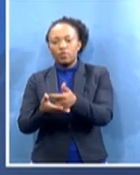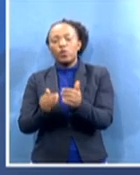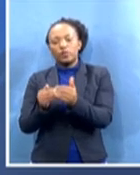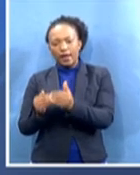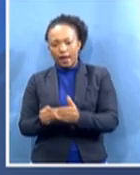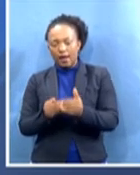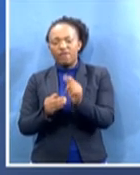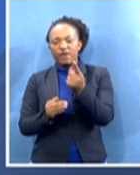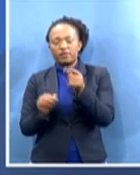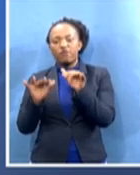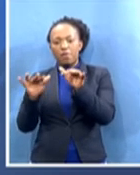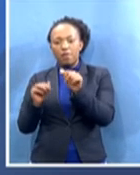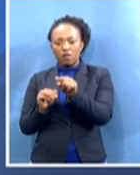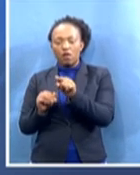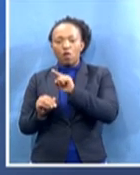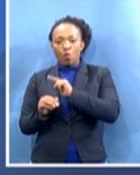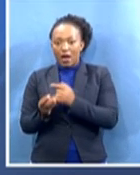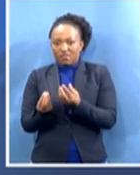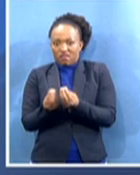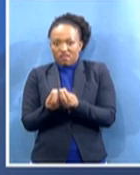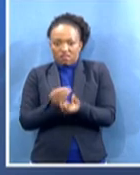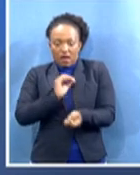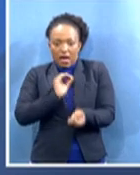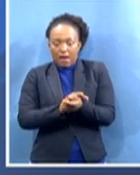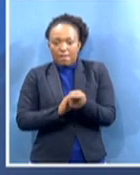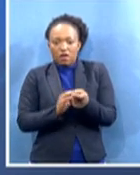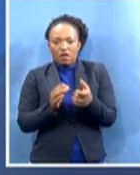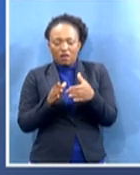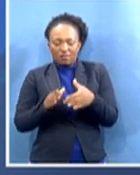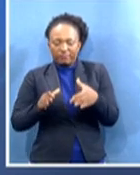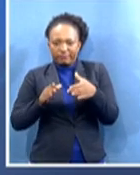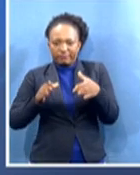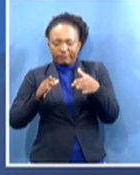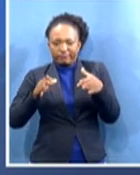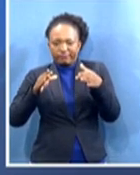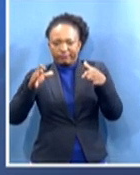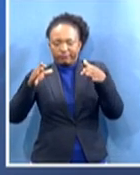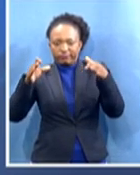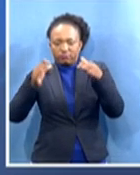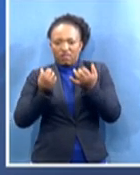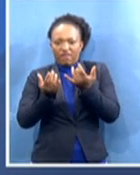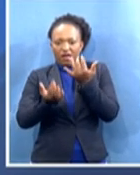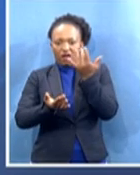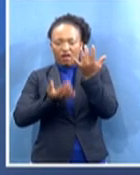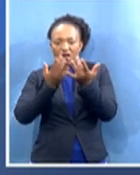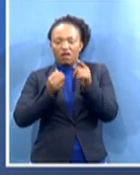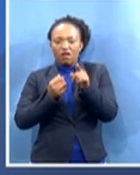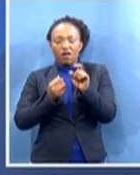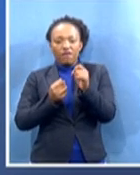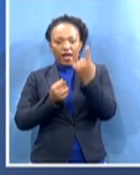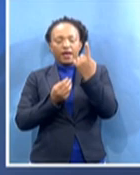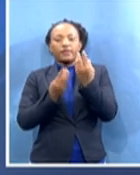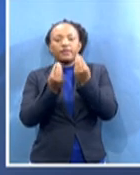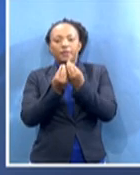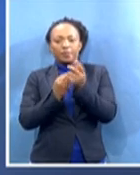come, when you have volcanic eruption, the first thing is that to provide